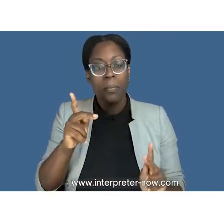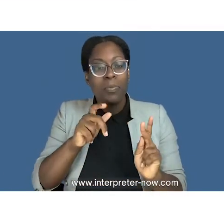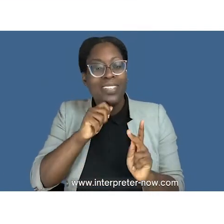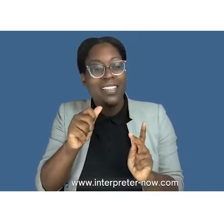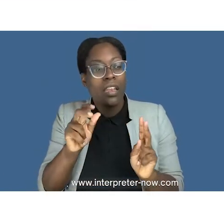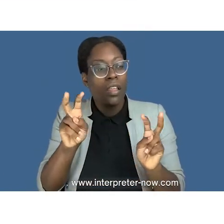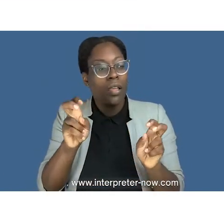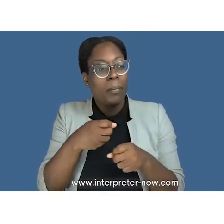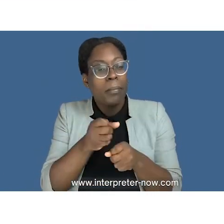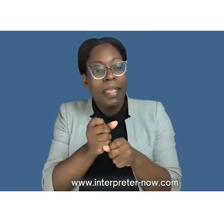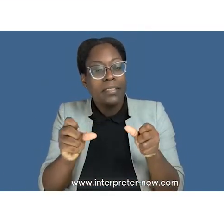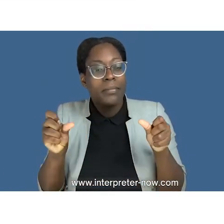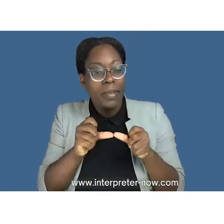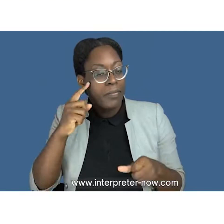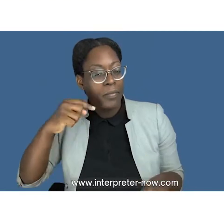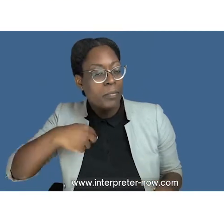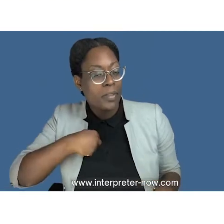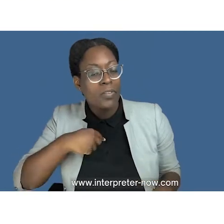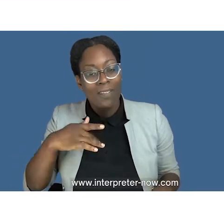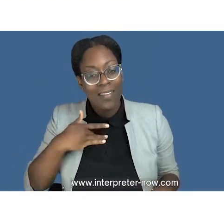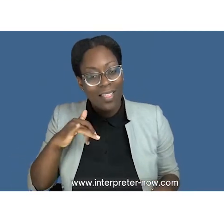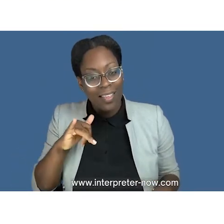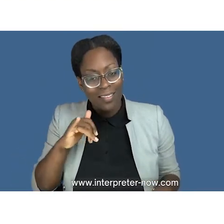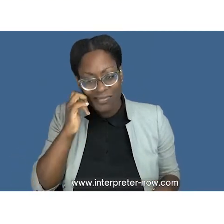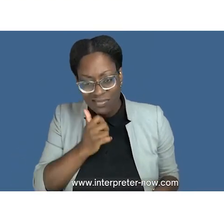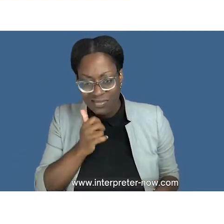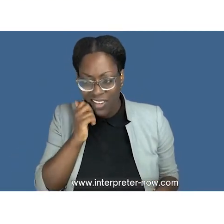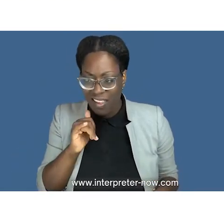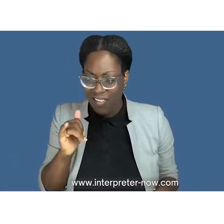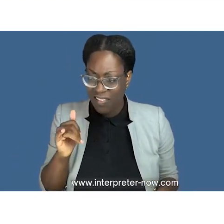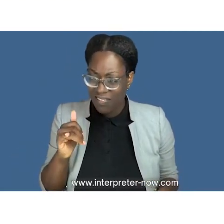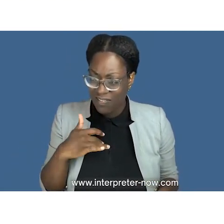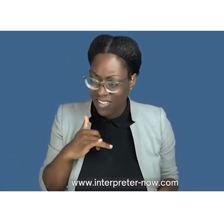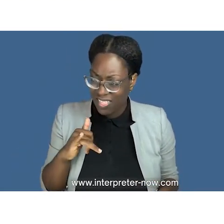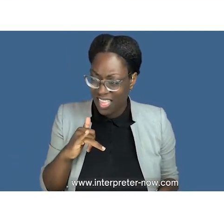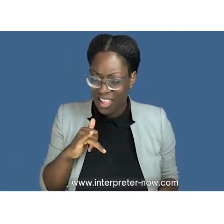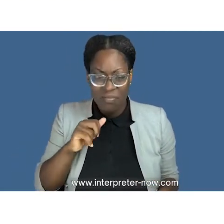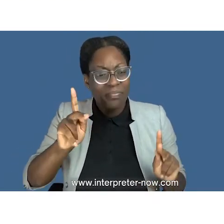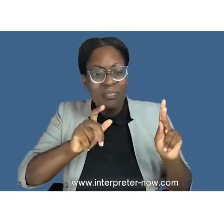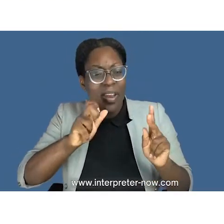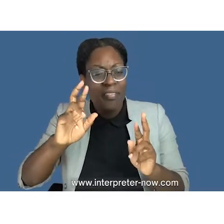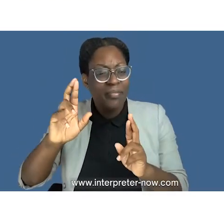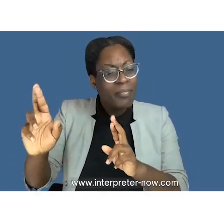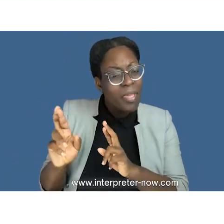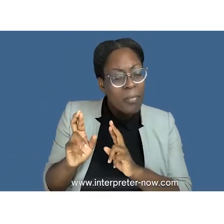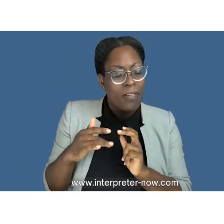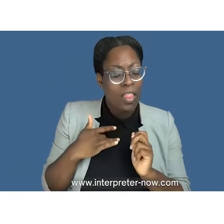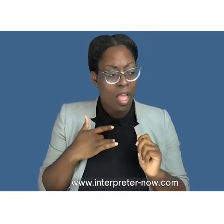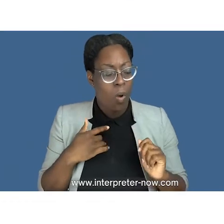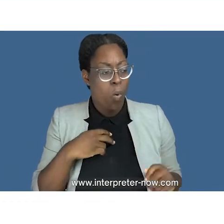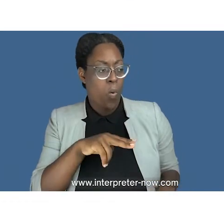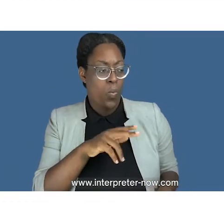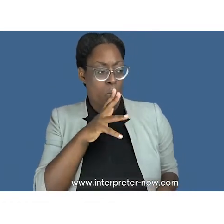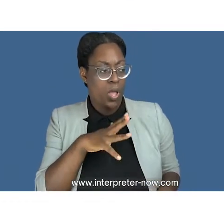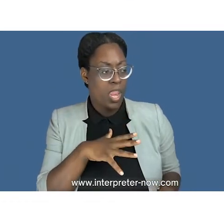little behaviors and patterns every day that made me feel belittled, disrespected, unheard, othered, like I didn't